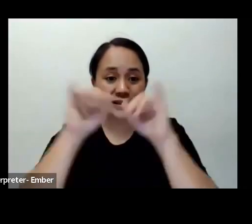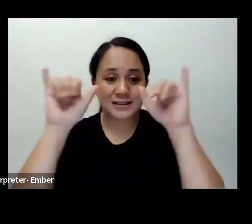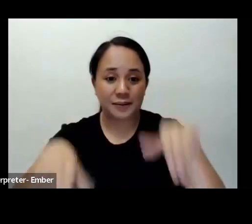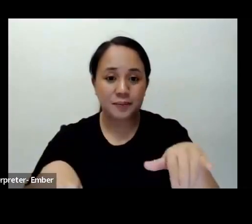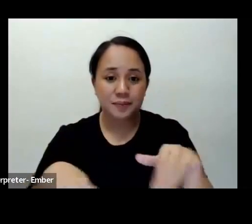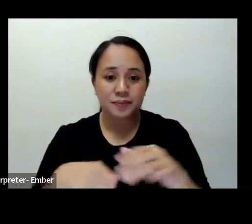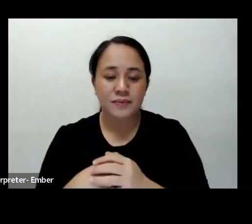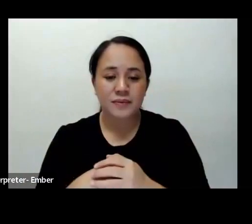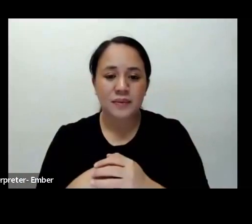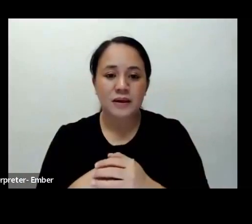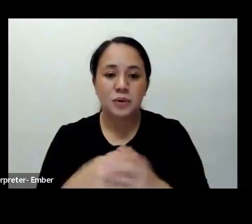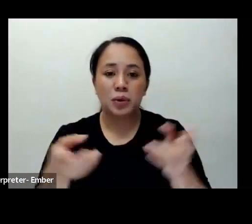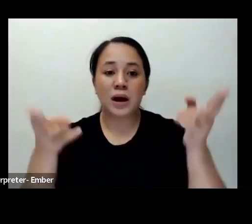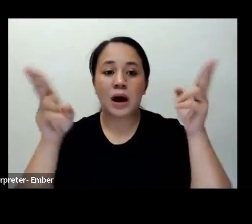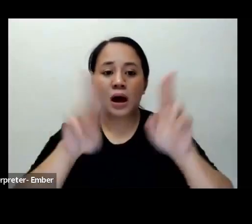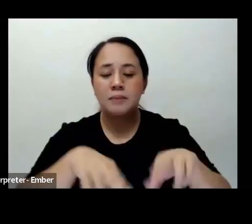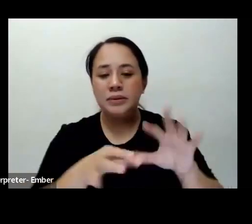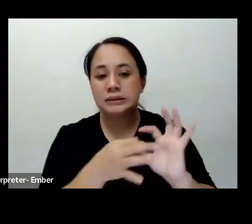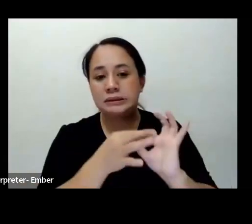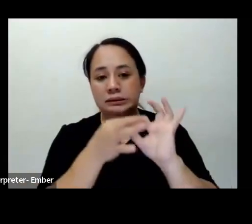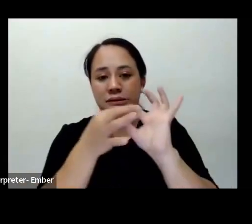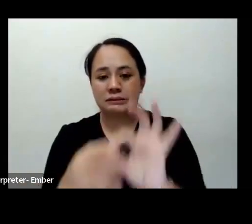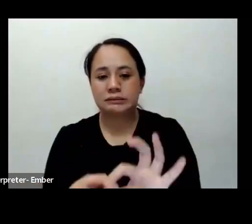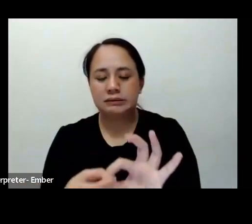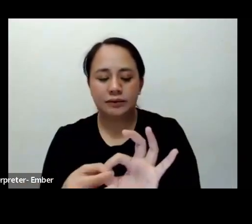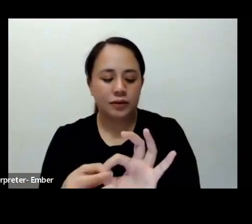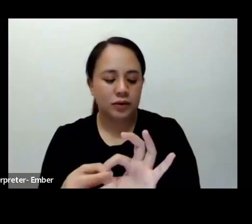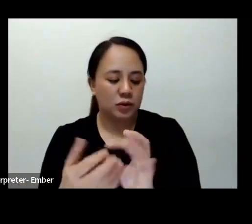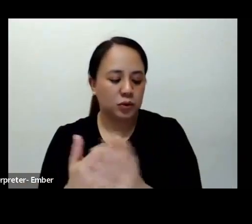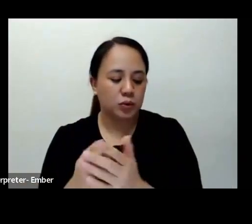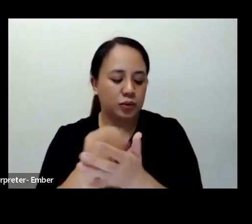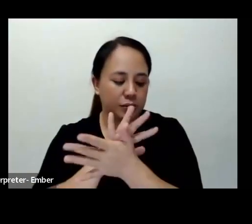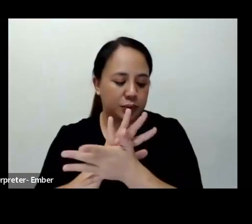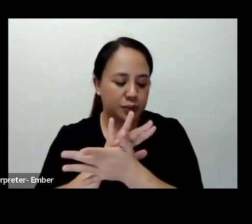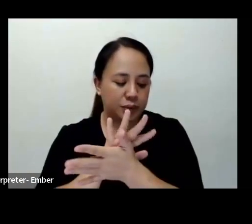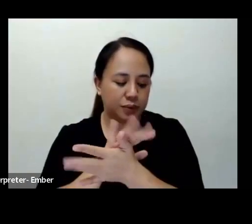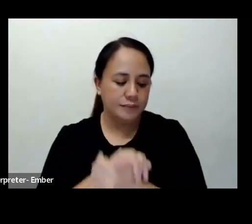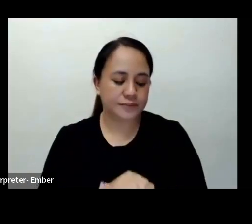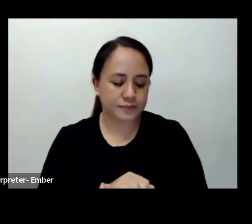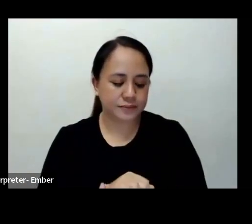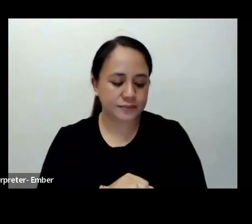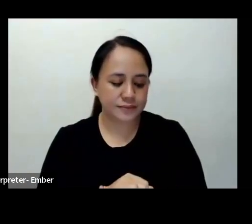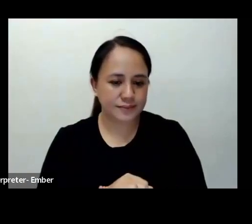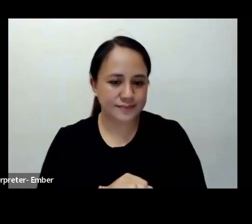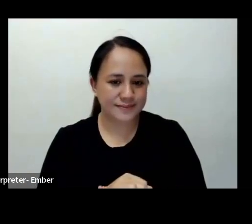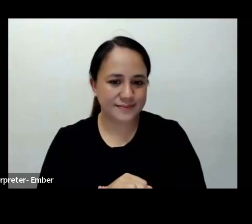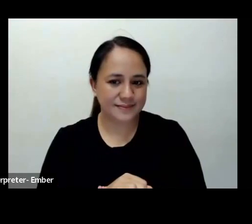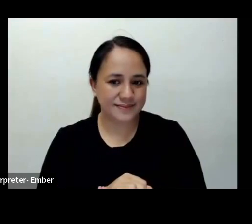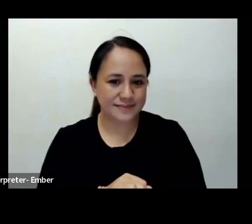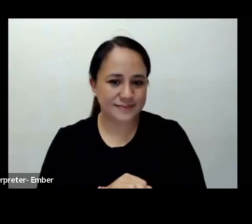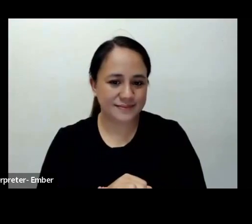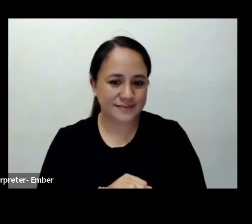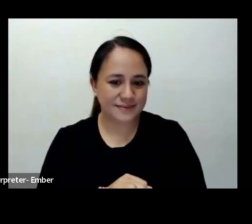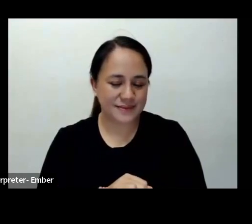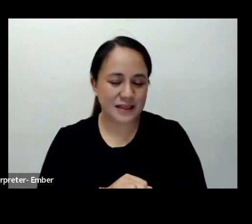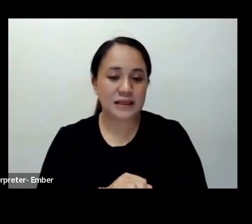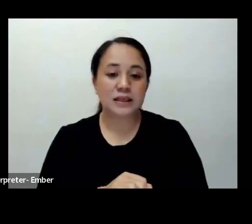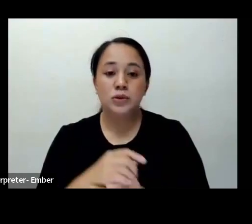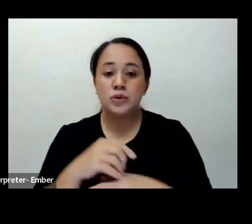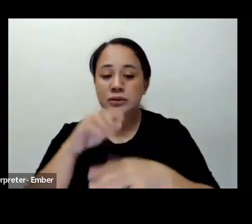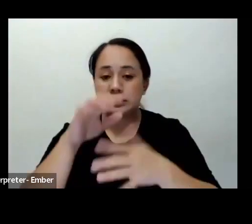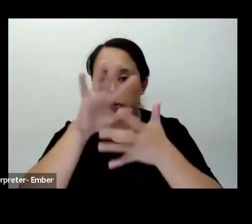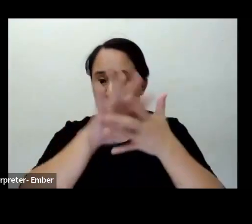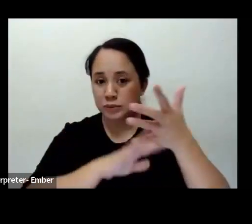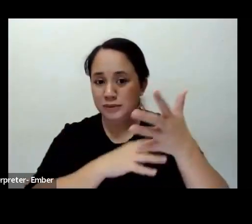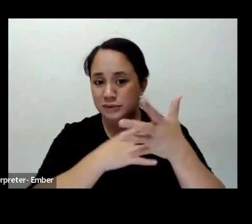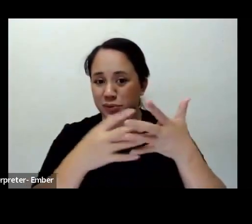the incidents relative to the pandemic, no, in a time frame that is sometimes